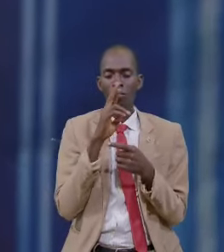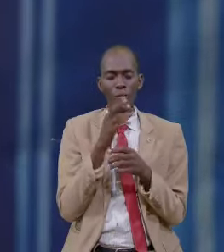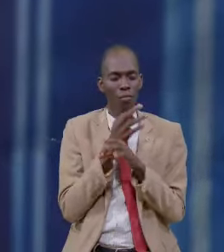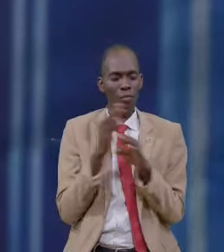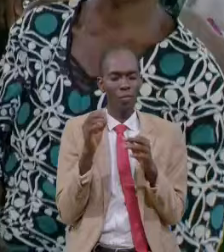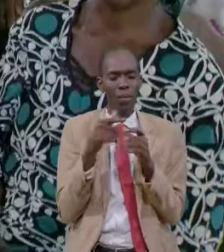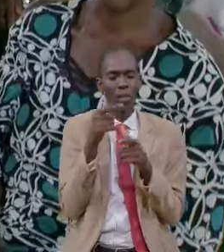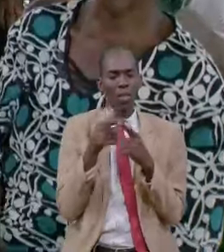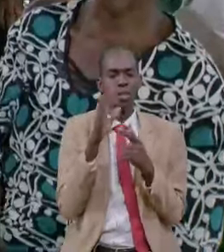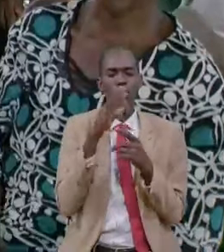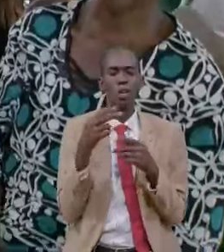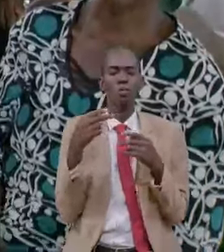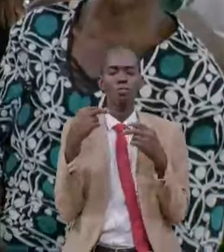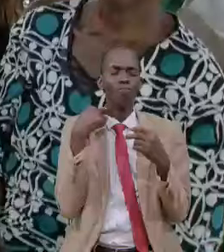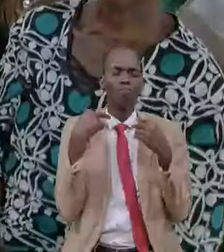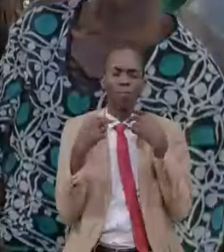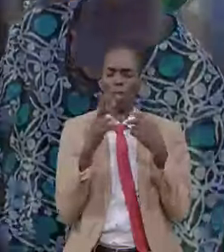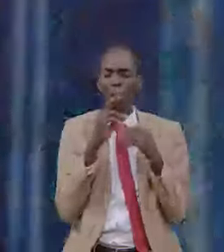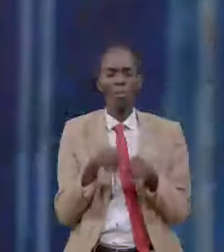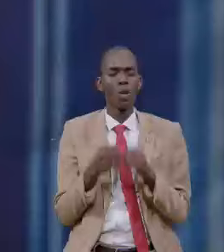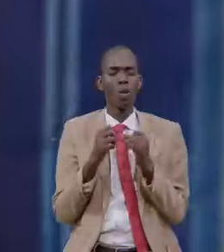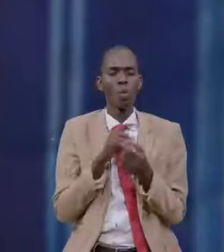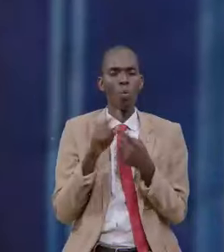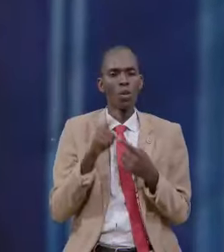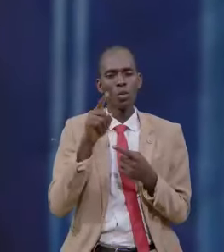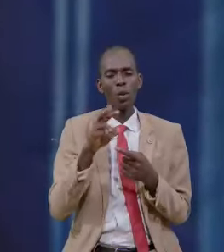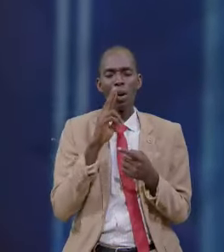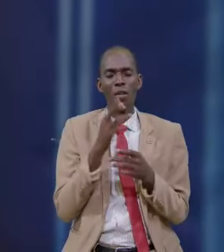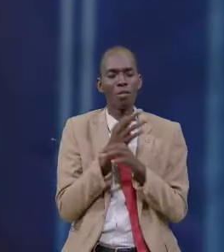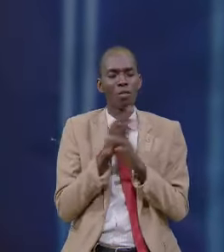broken. When you are free, all the things that